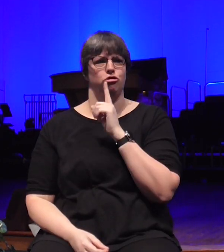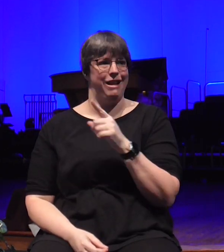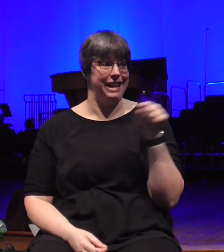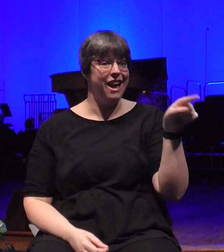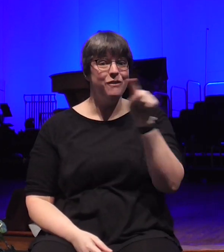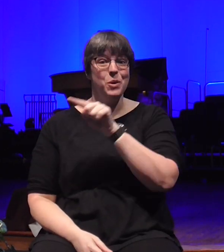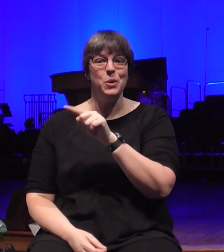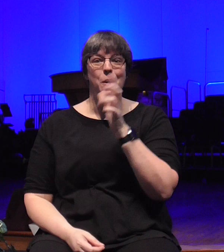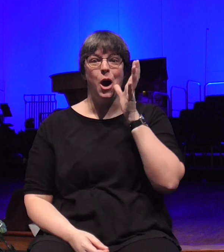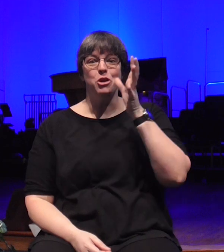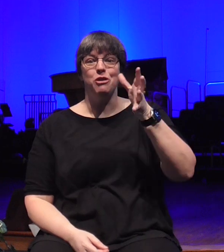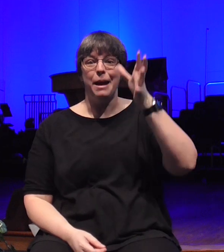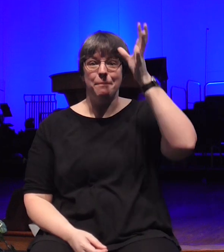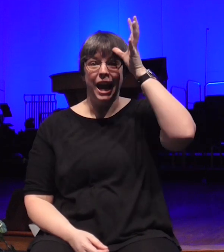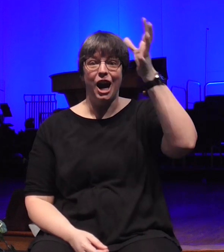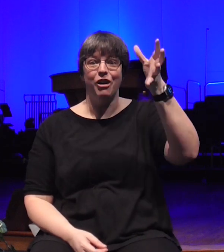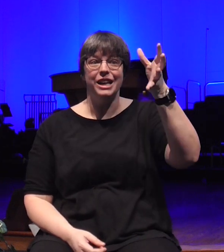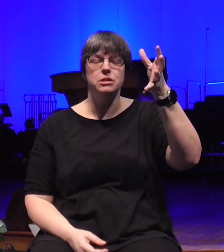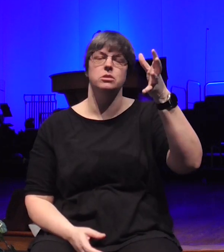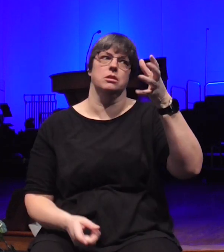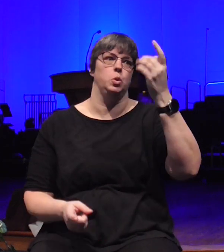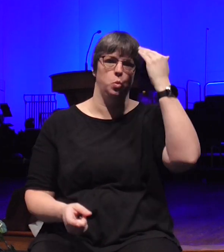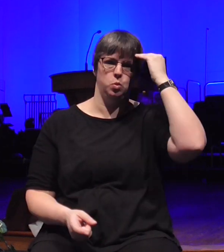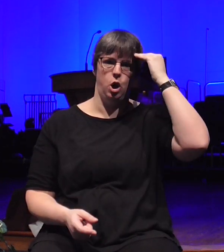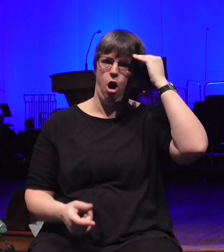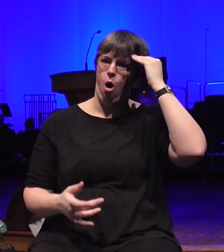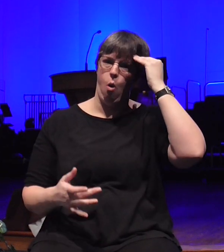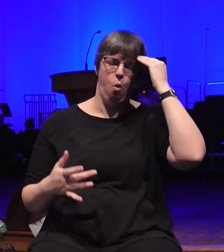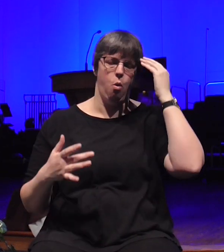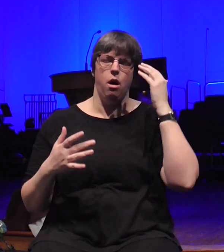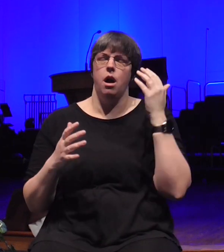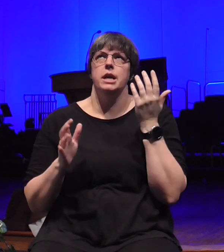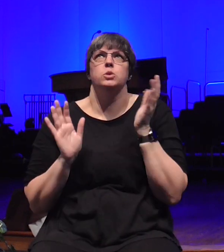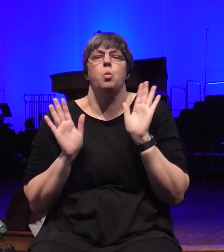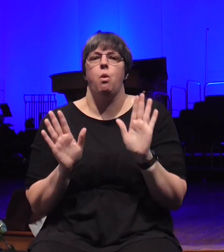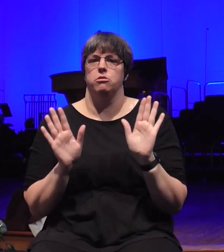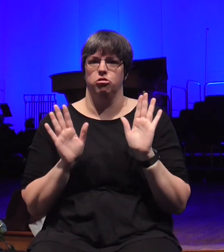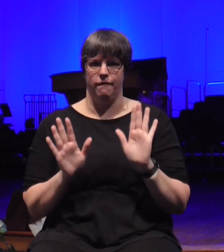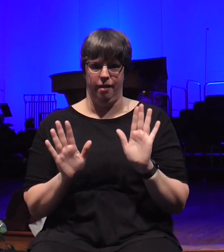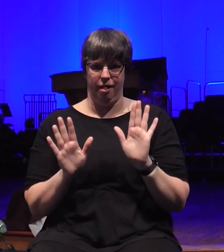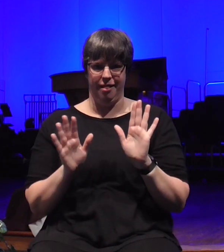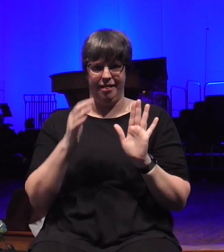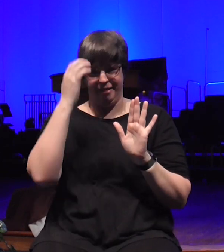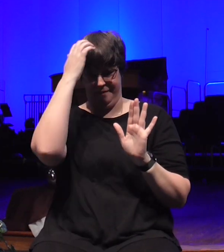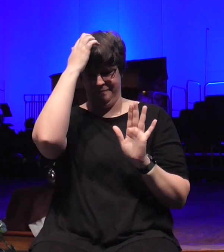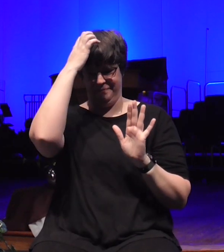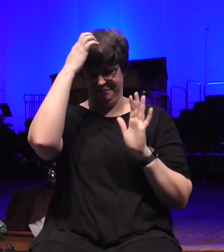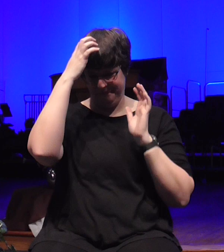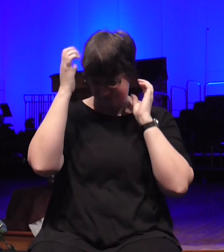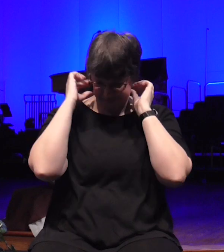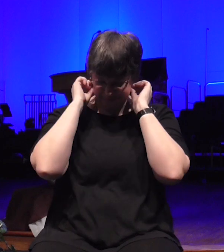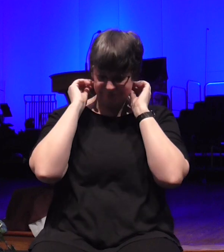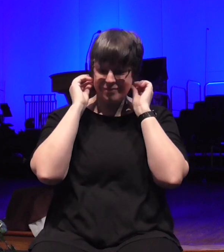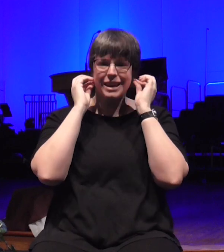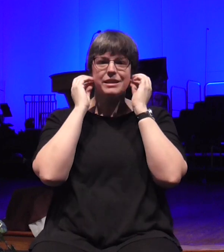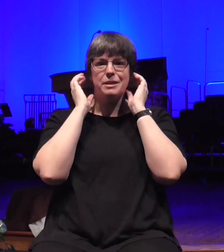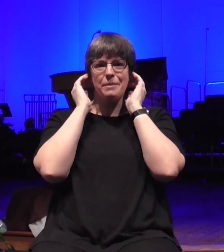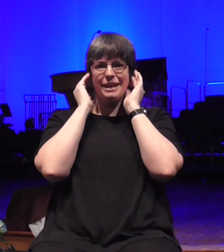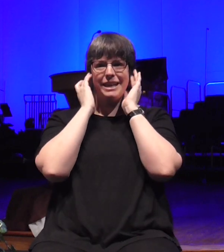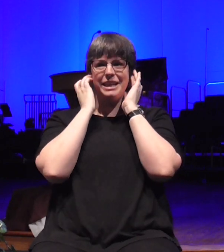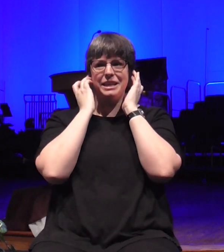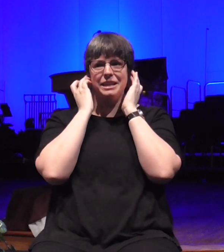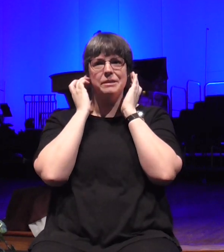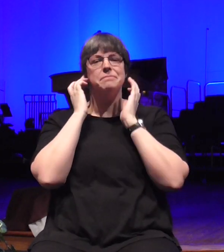grandparent. Those of you who are grandparents, it's wonderful to be among the most beloved people in these